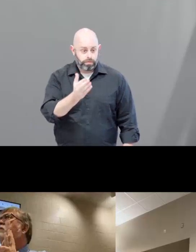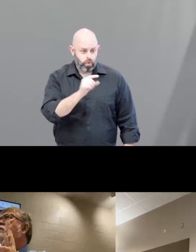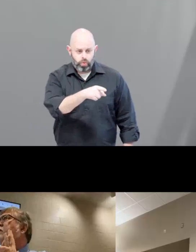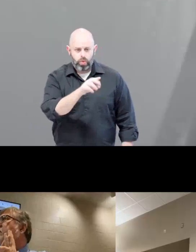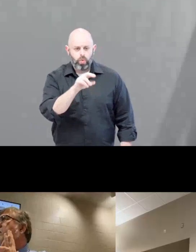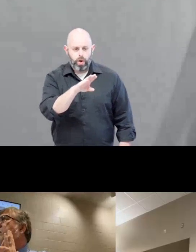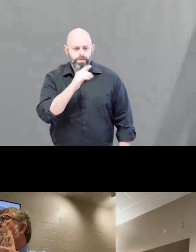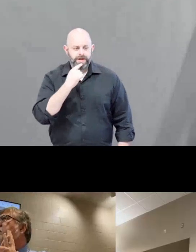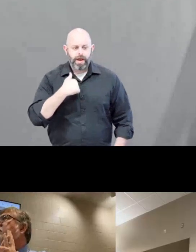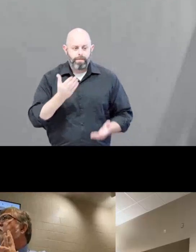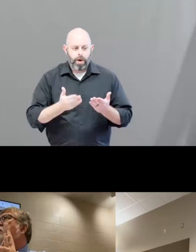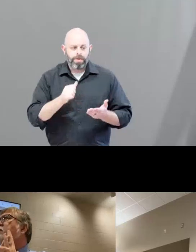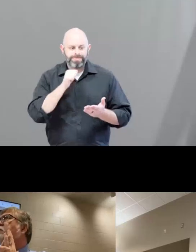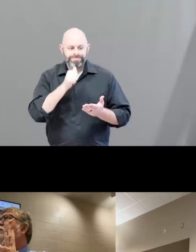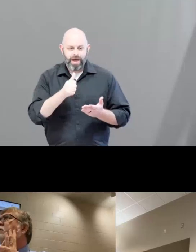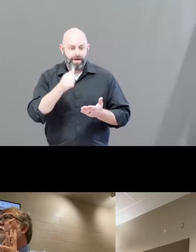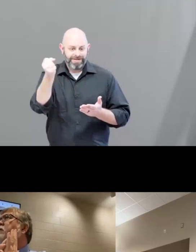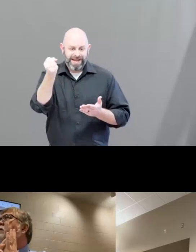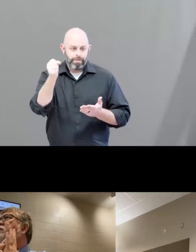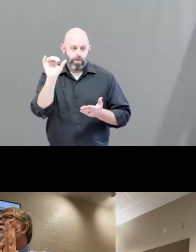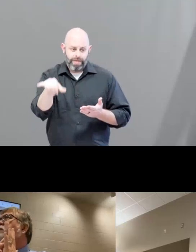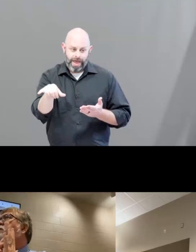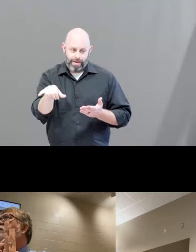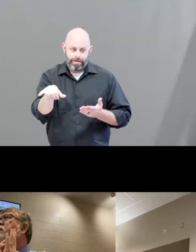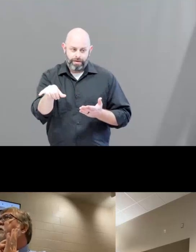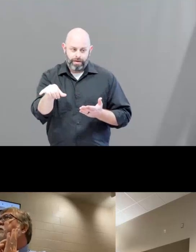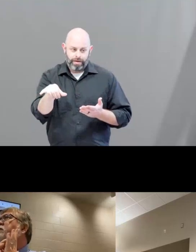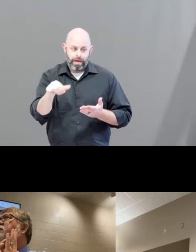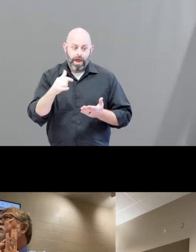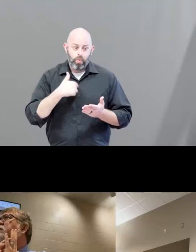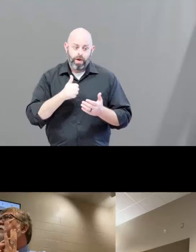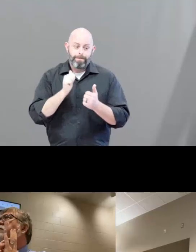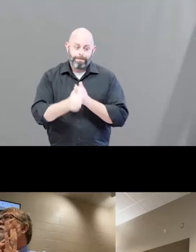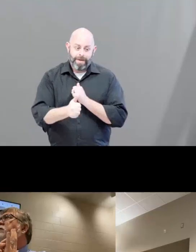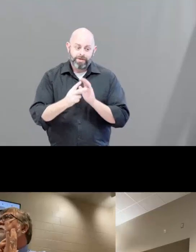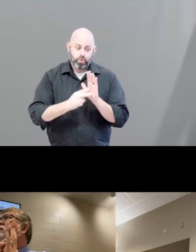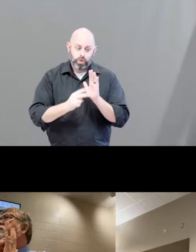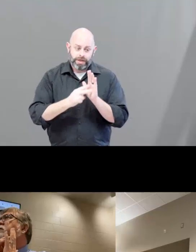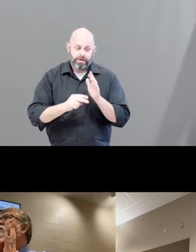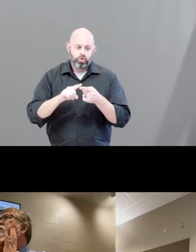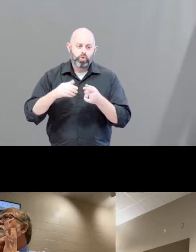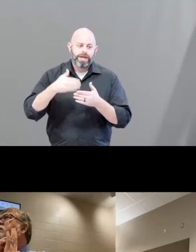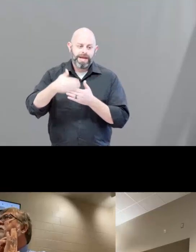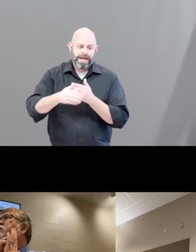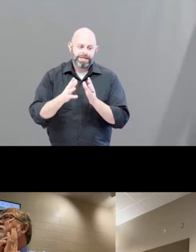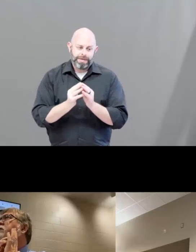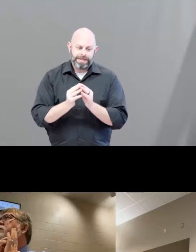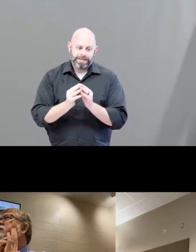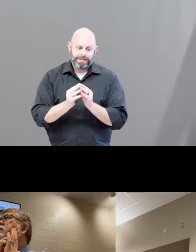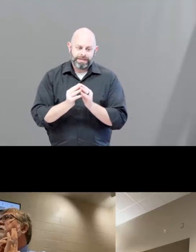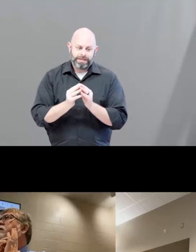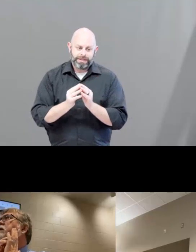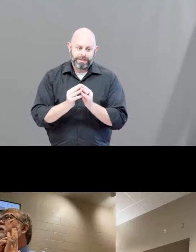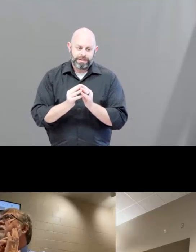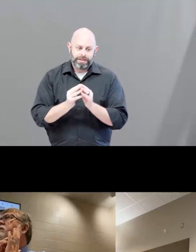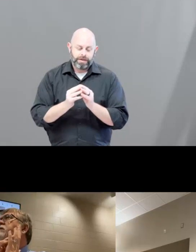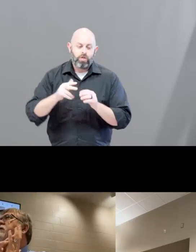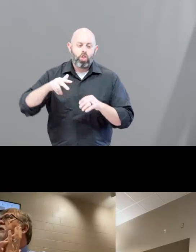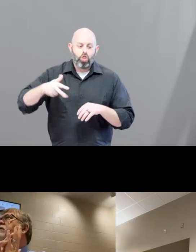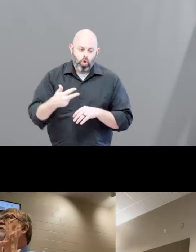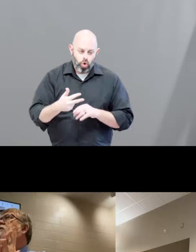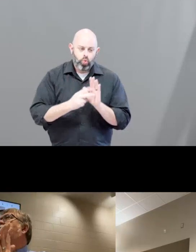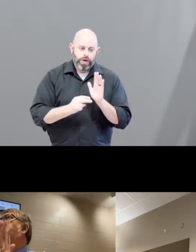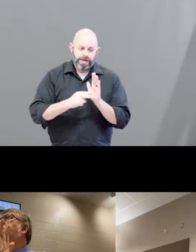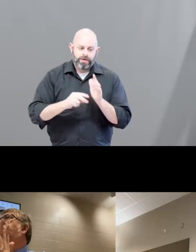I probably would not have taken it. I would have passed the reading of it to the next meeting, Okay. deferred reading